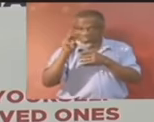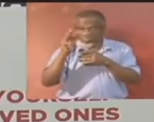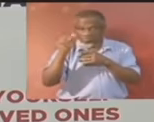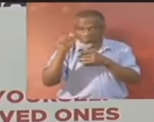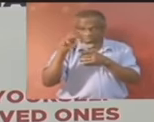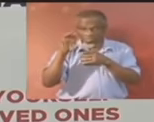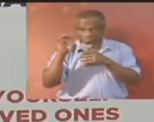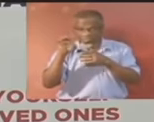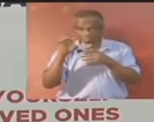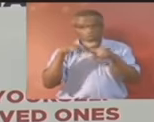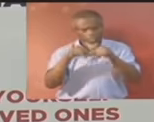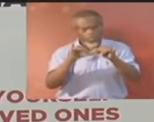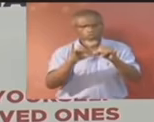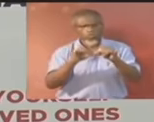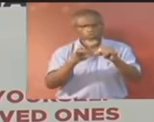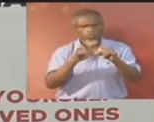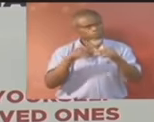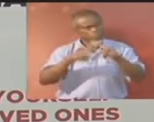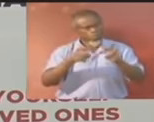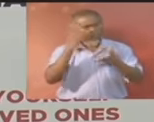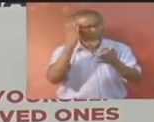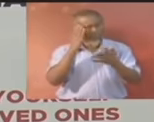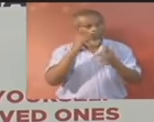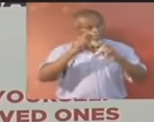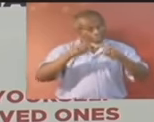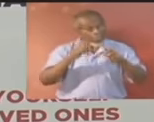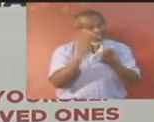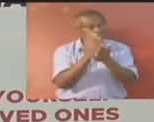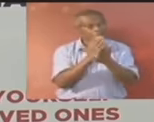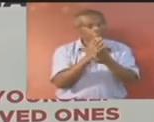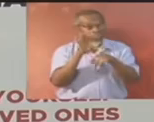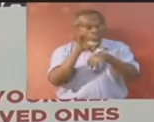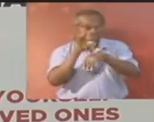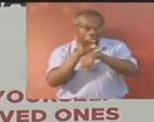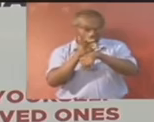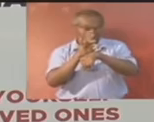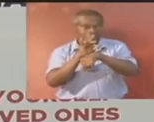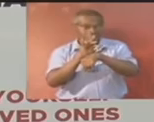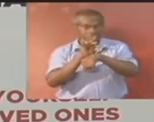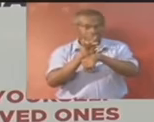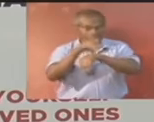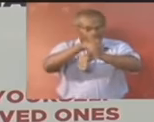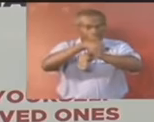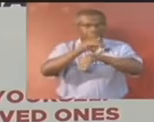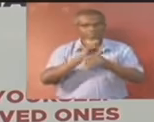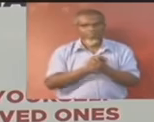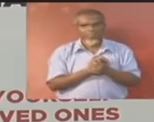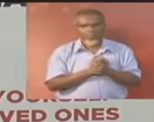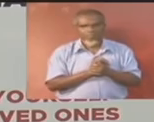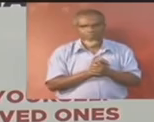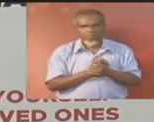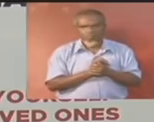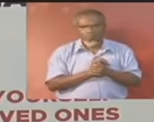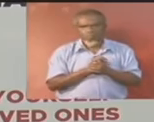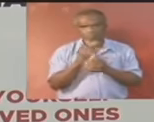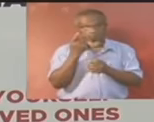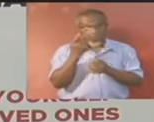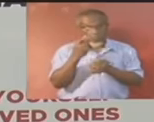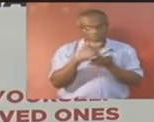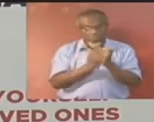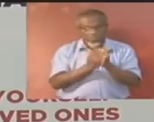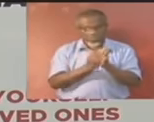also the support in terms of a social safety net for persons who may have been disadvantaged by the closure of businesses.